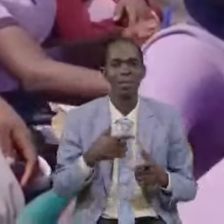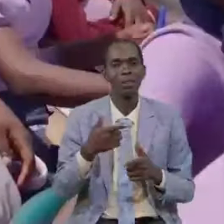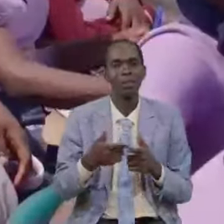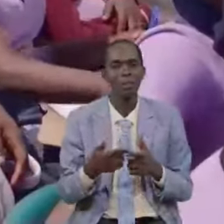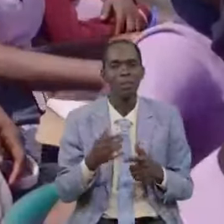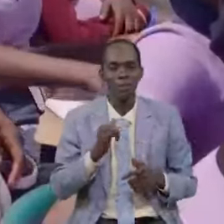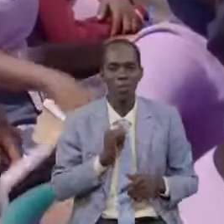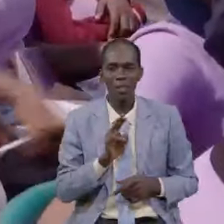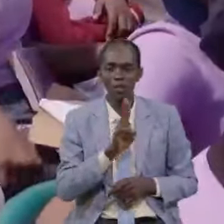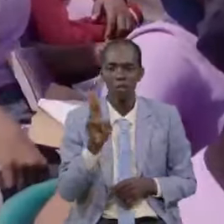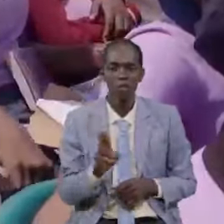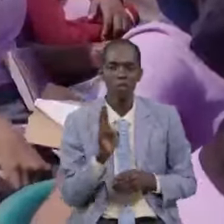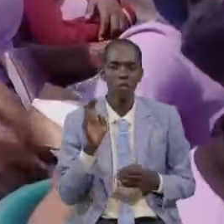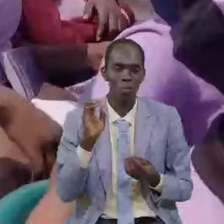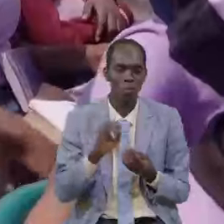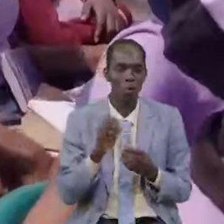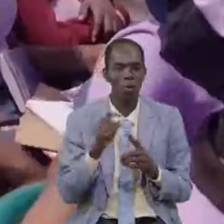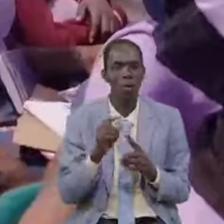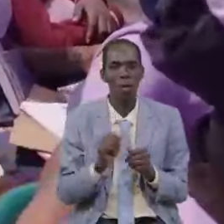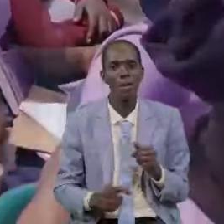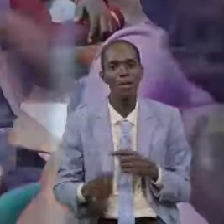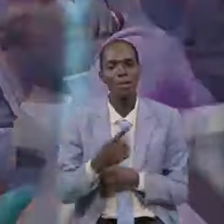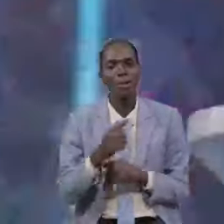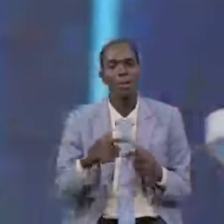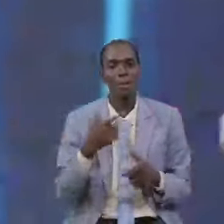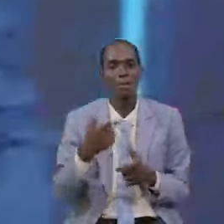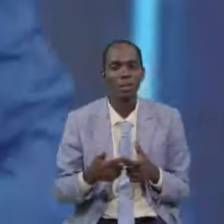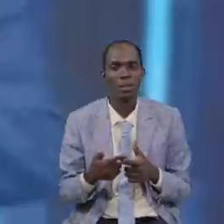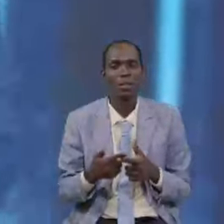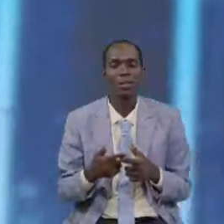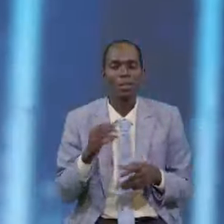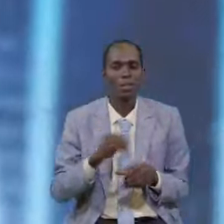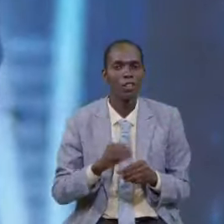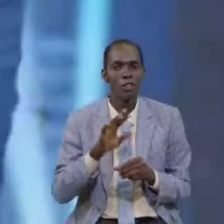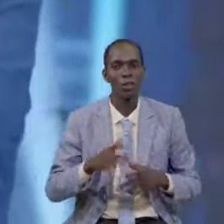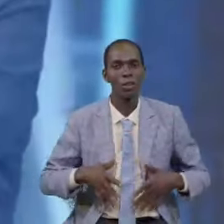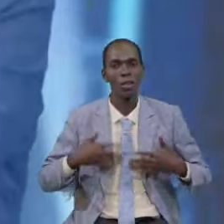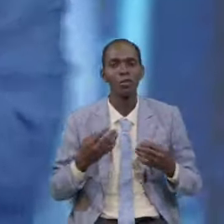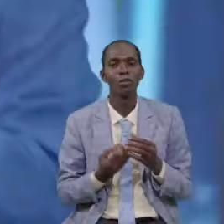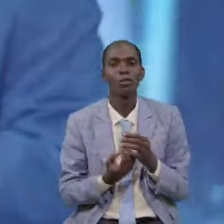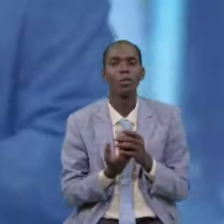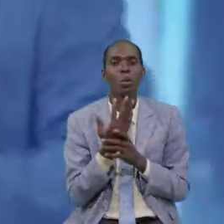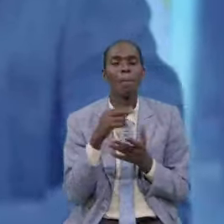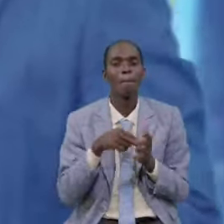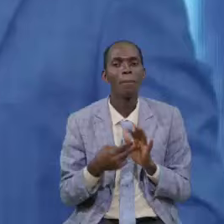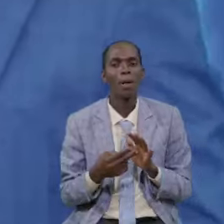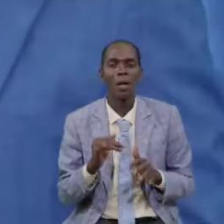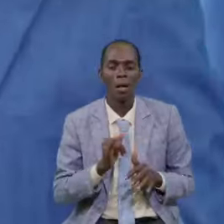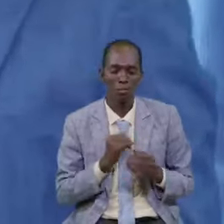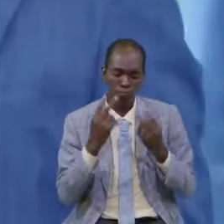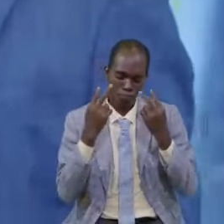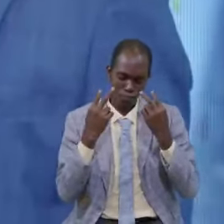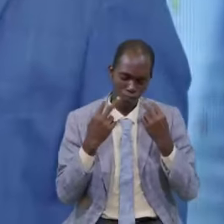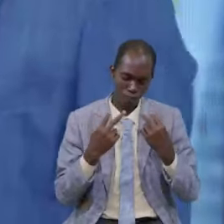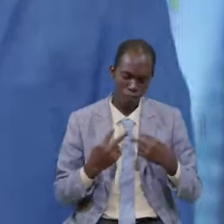every day. Then in your life, growth means I look at my life. Yesterday I was